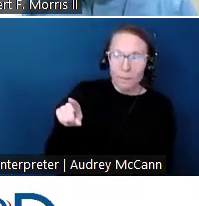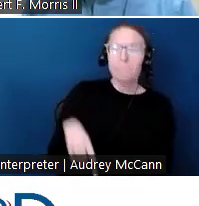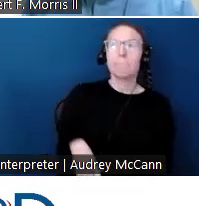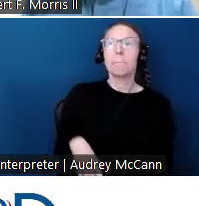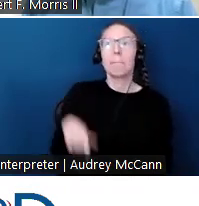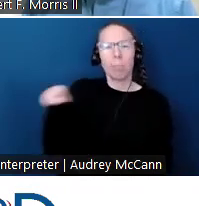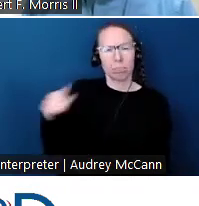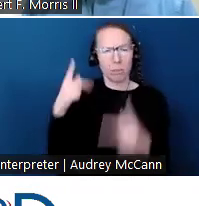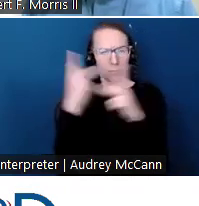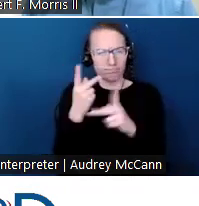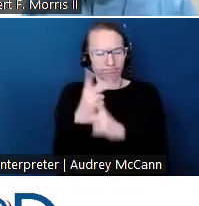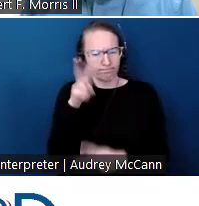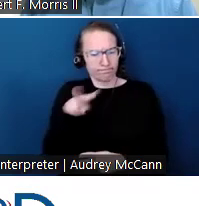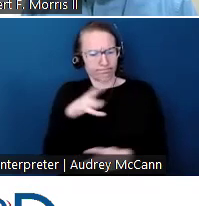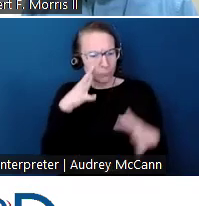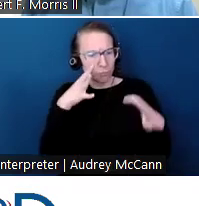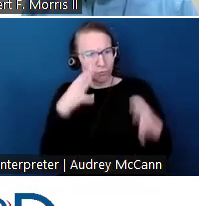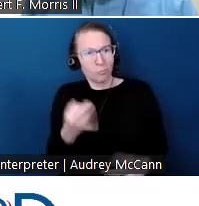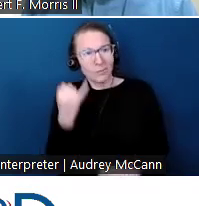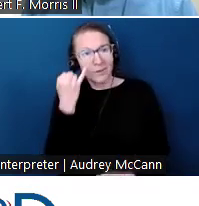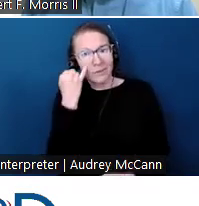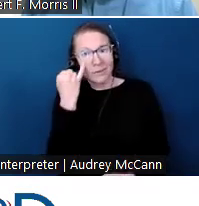determine whether or not they are